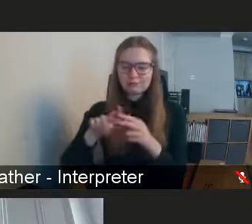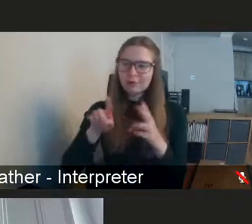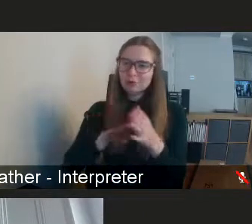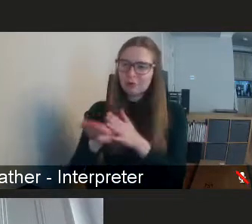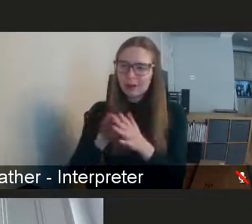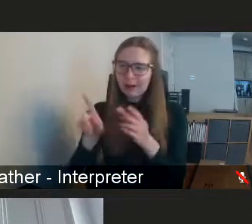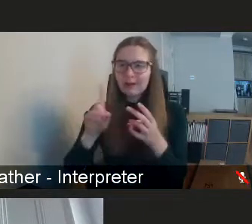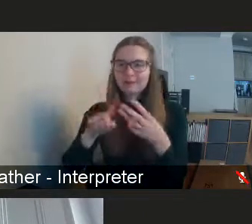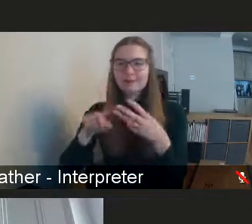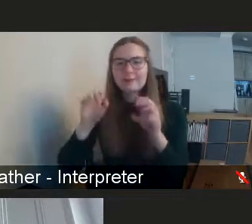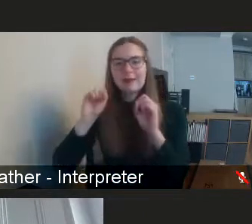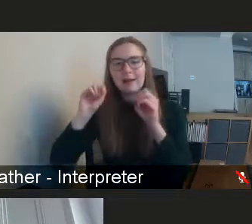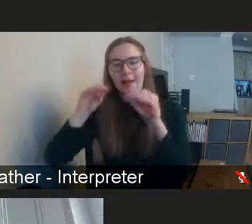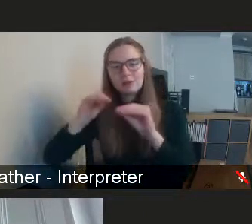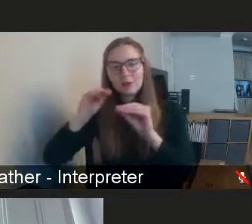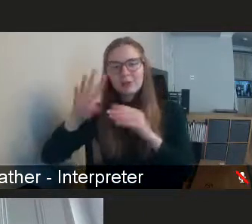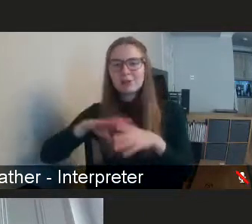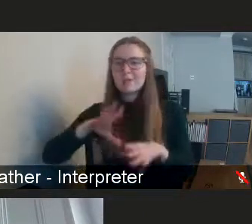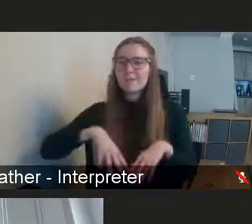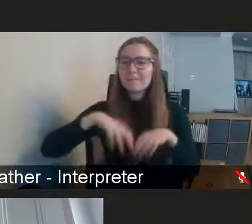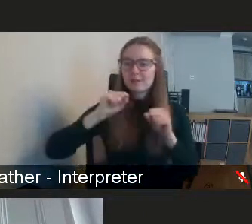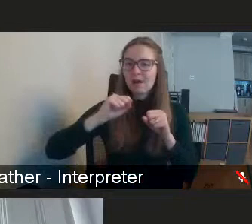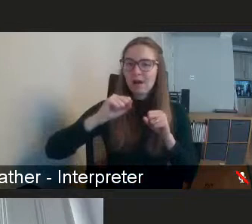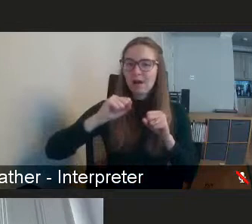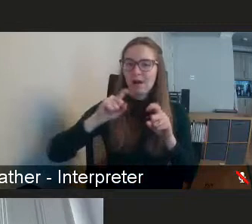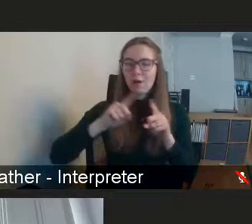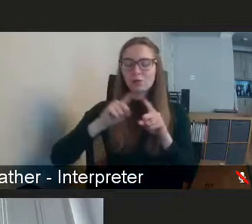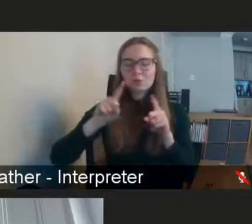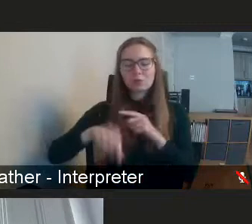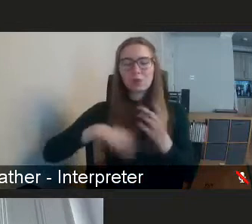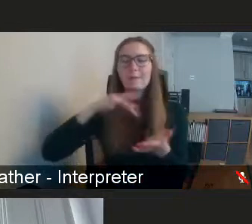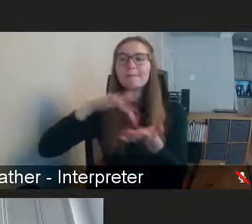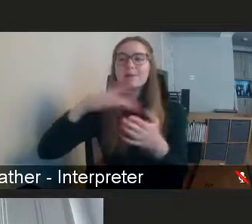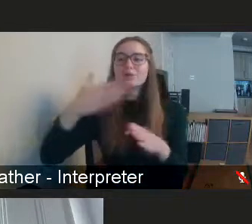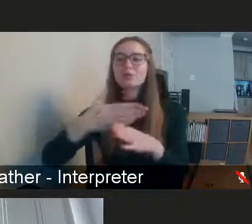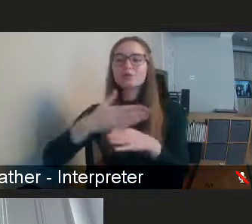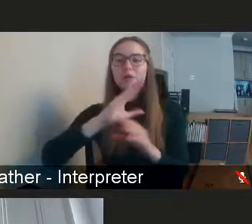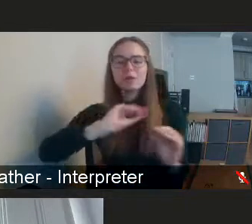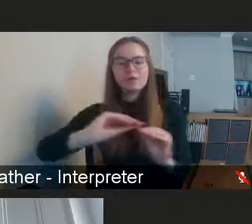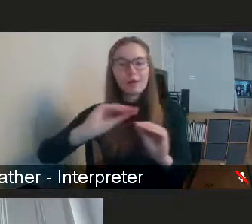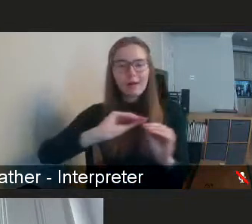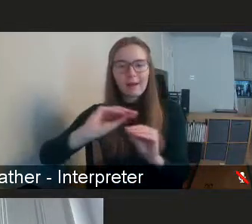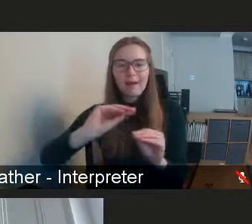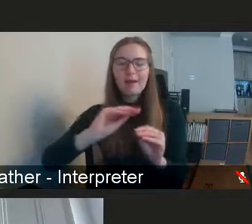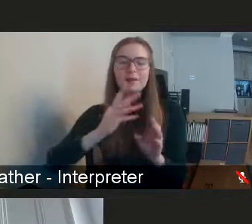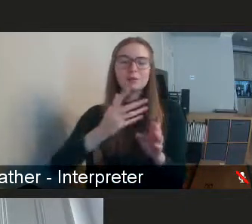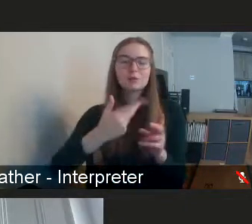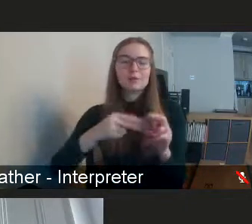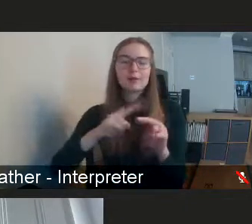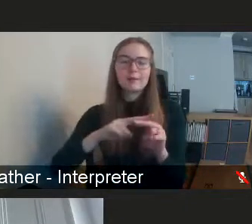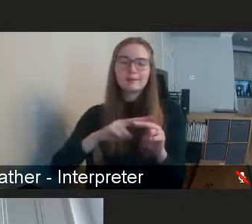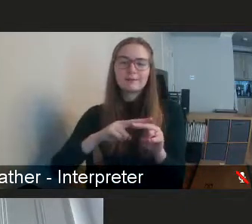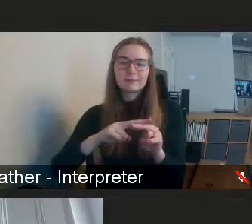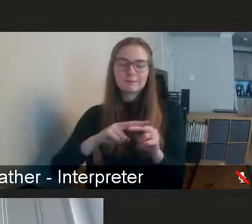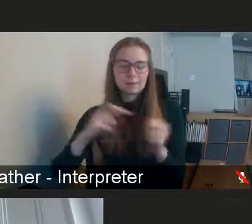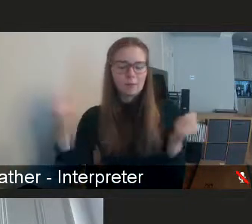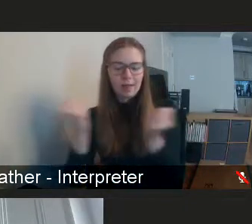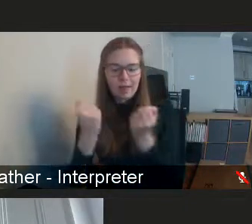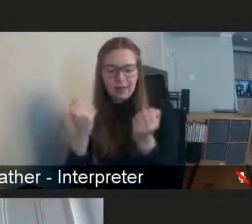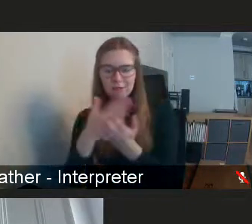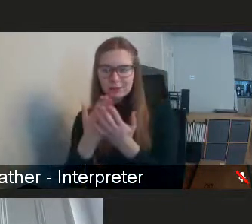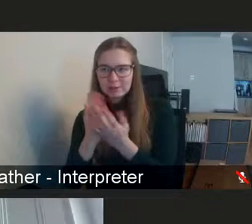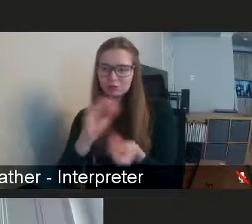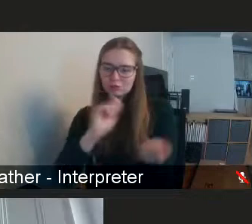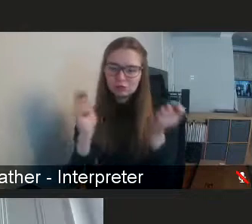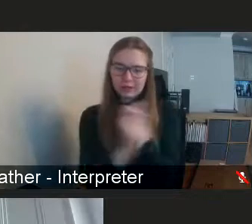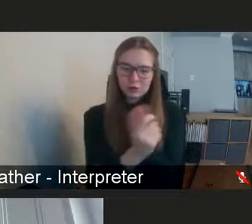final report, as well as sort of mid-career training from people who are going to need to change from one part of the energy sector to another,